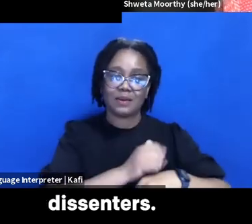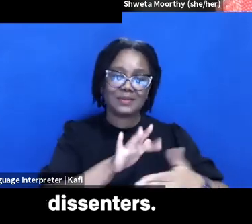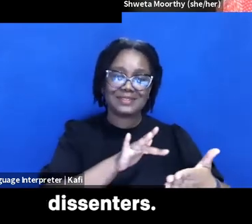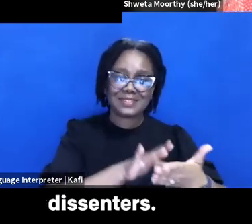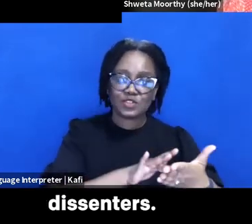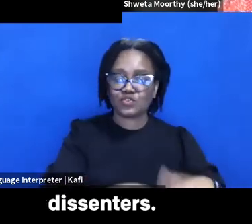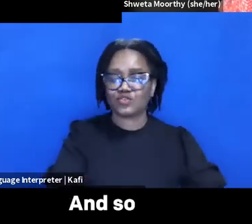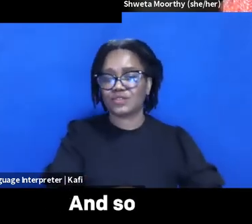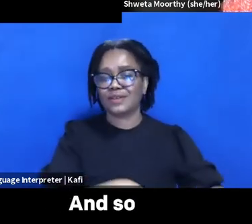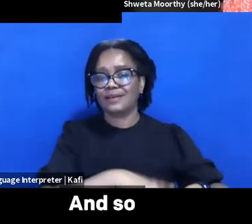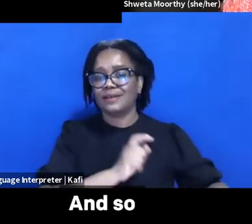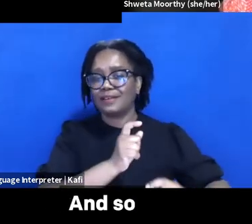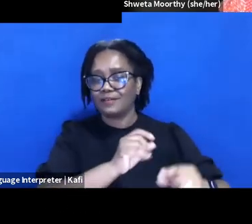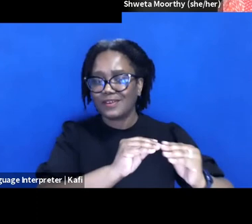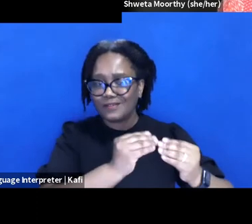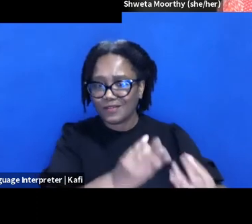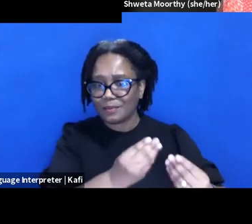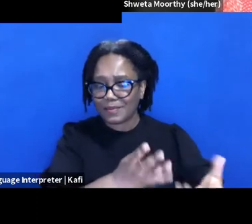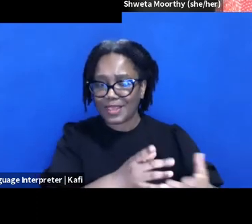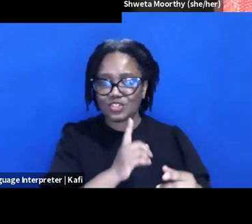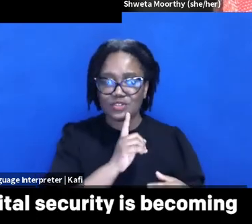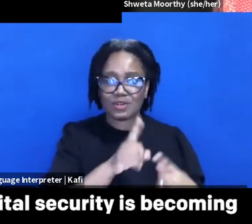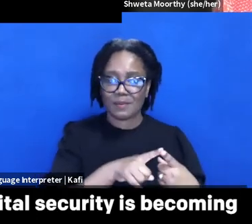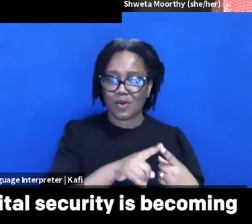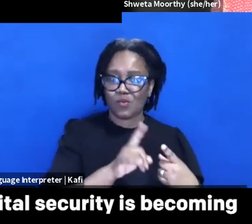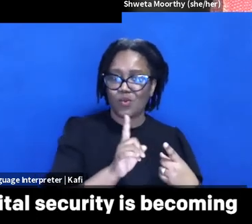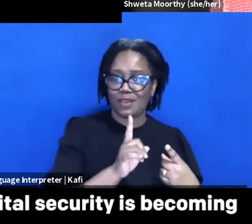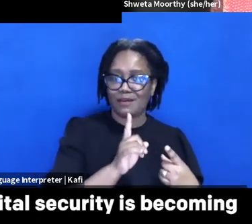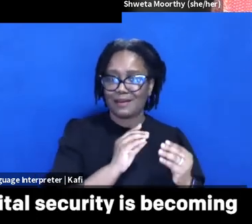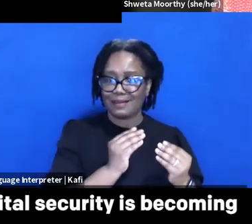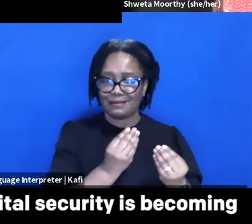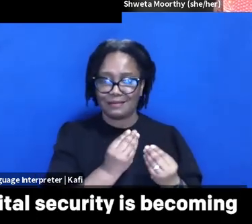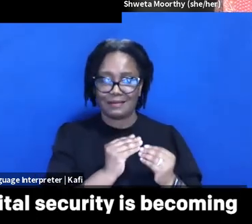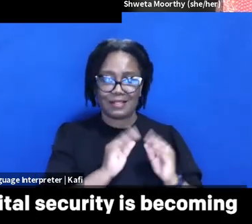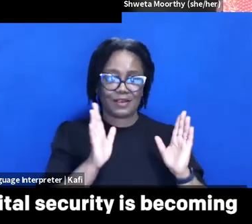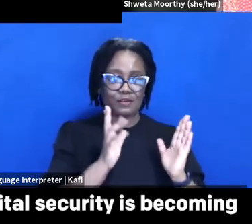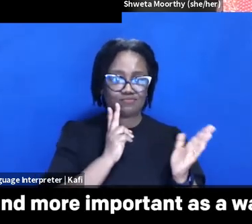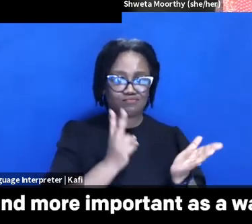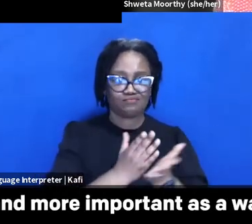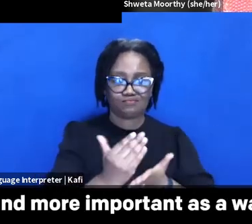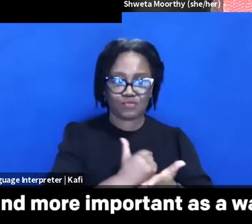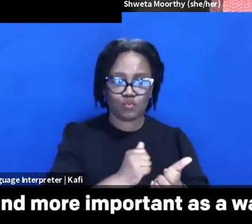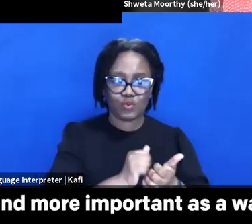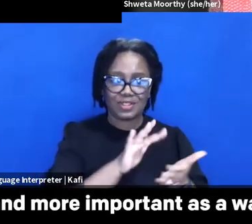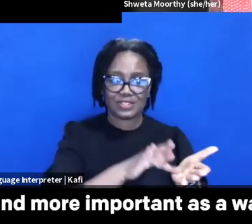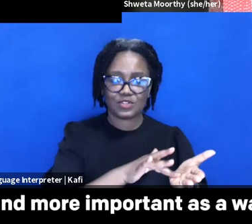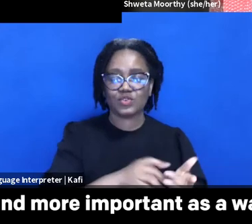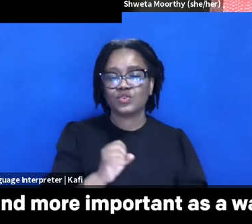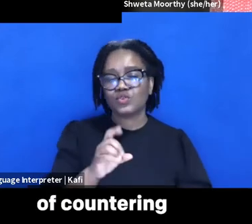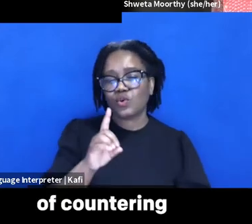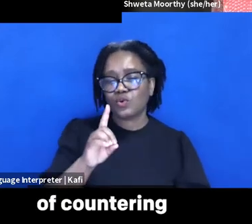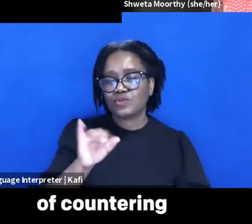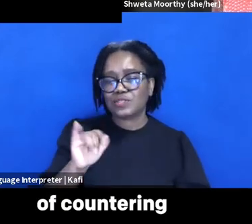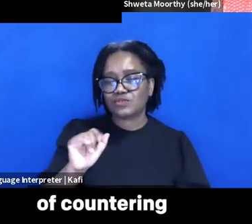dissenters, and so digital security is becoming more and more important as a